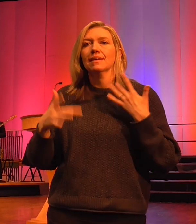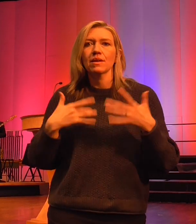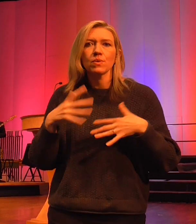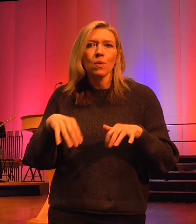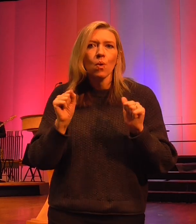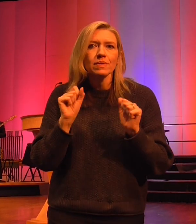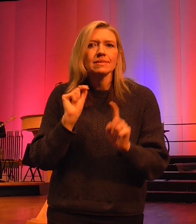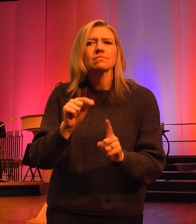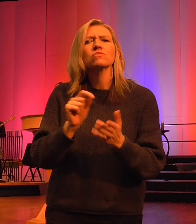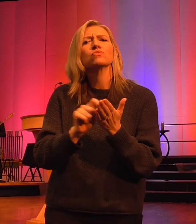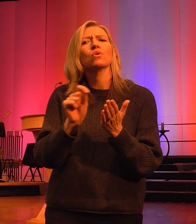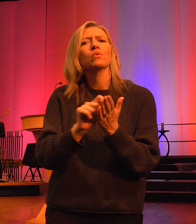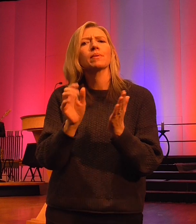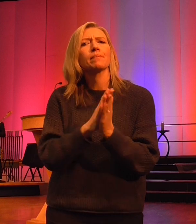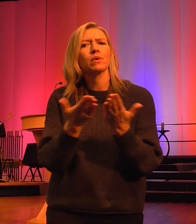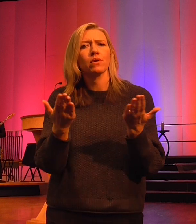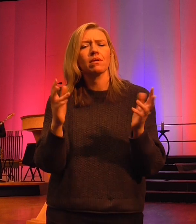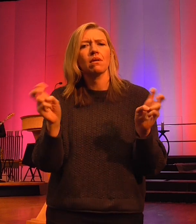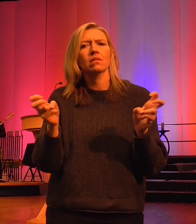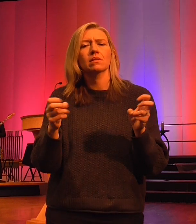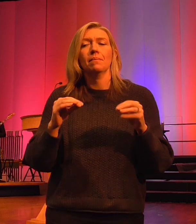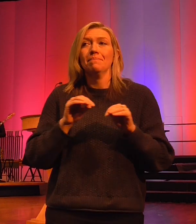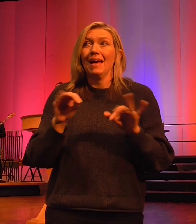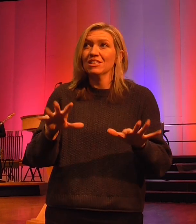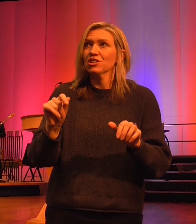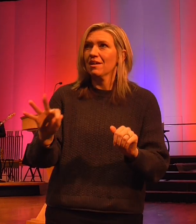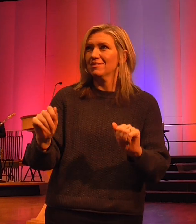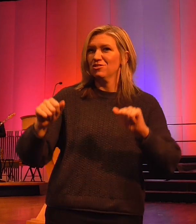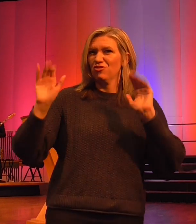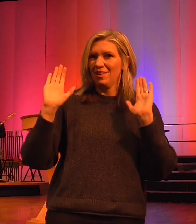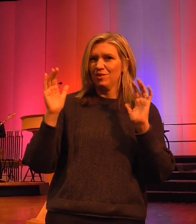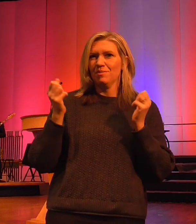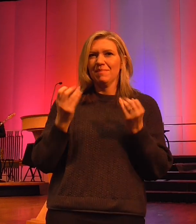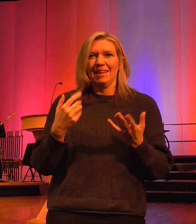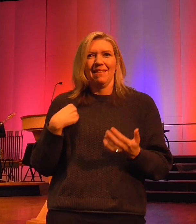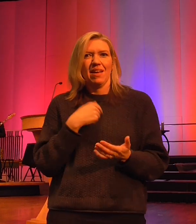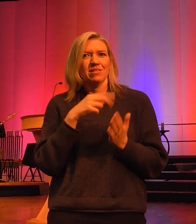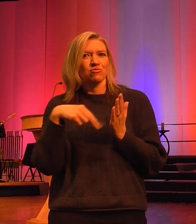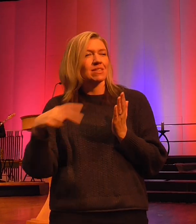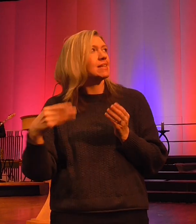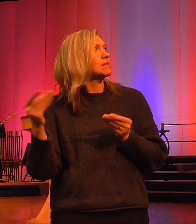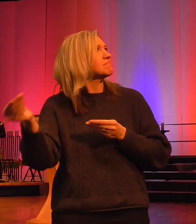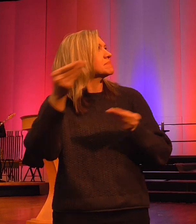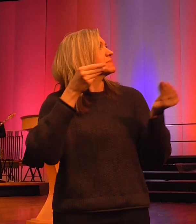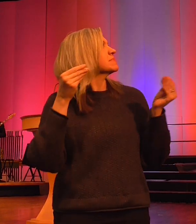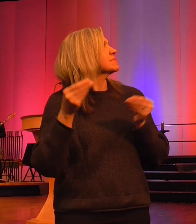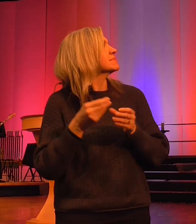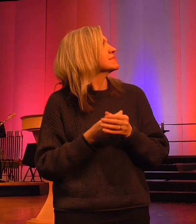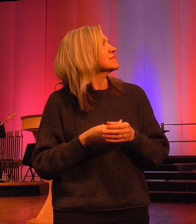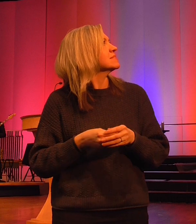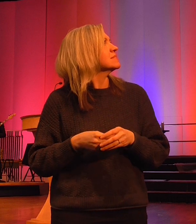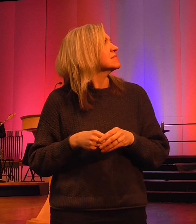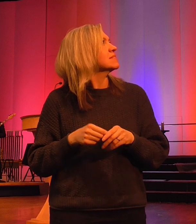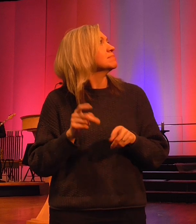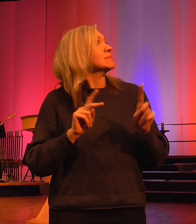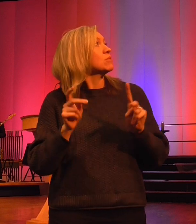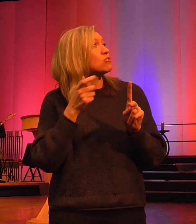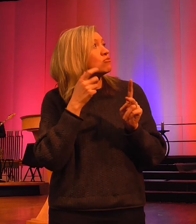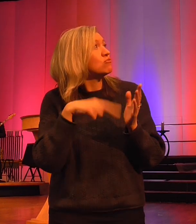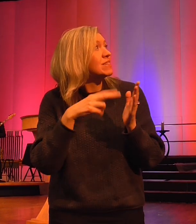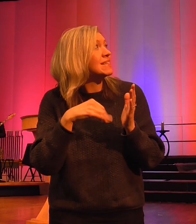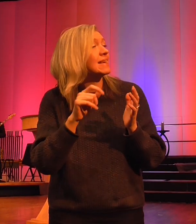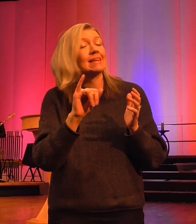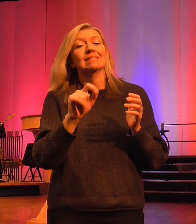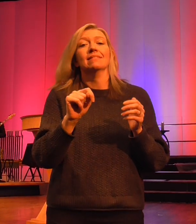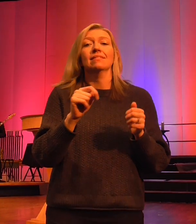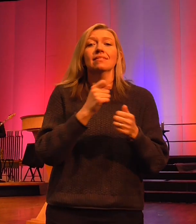a book called The Magic of Surrender that many of us have been reading. It's kind of going through the congregation like wildfire, and people are reading it and loving it.